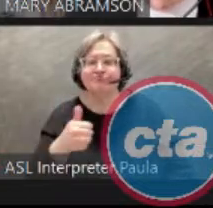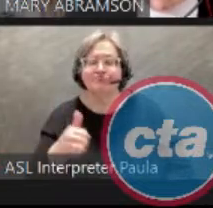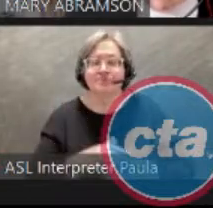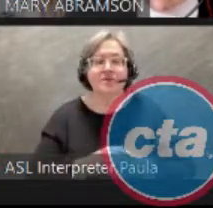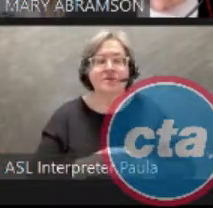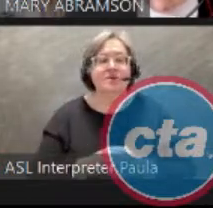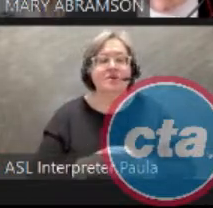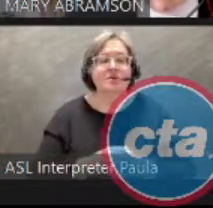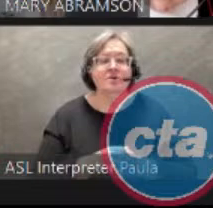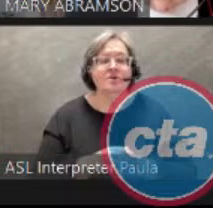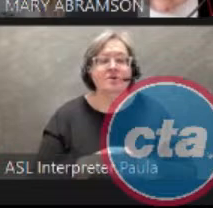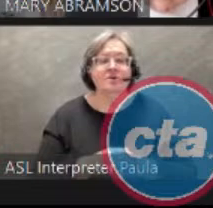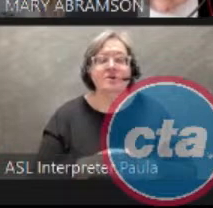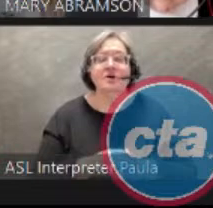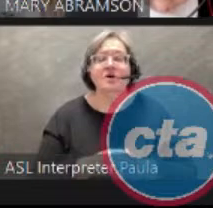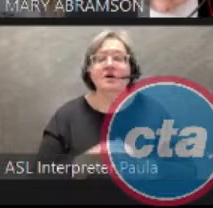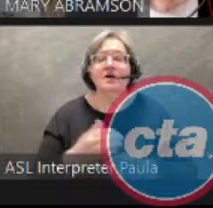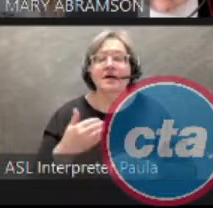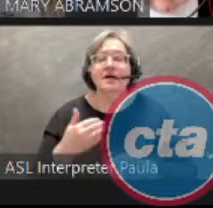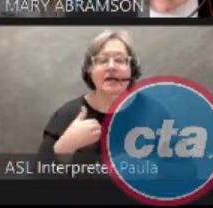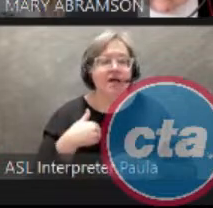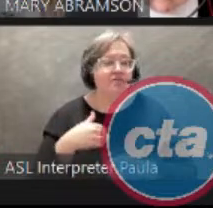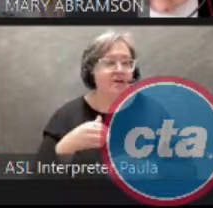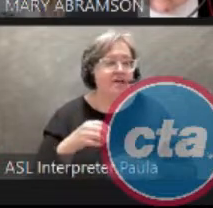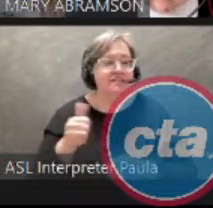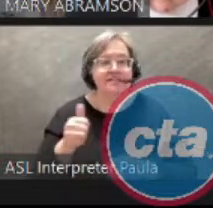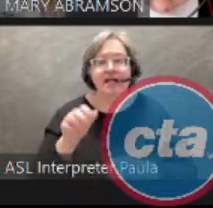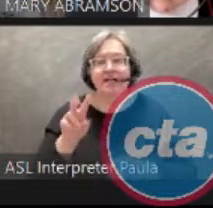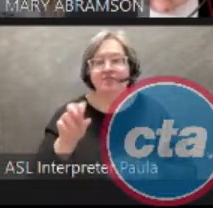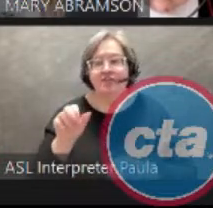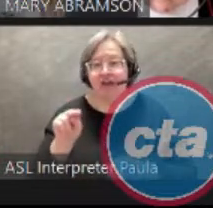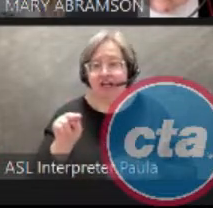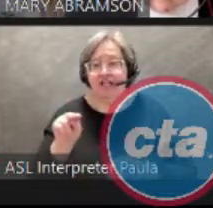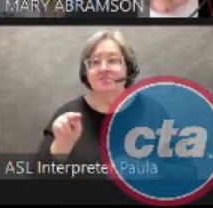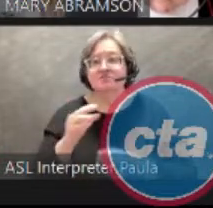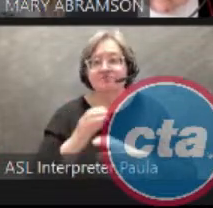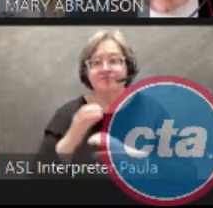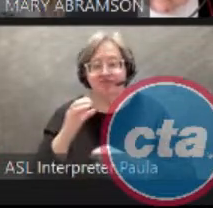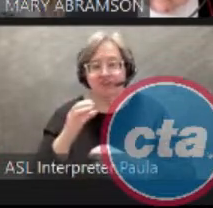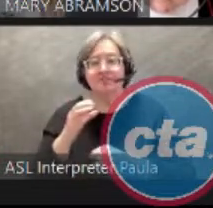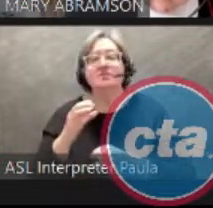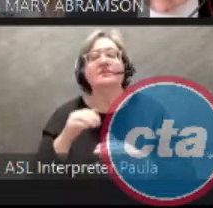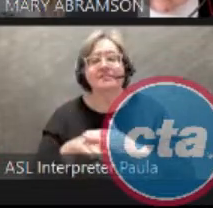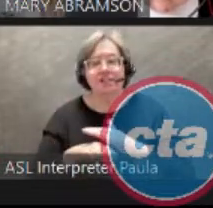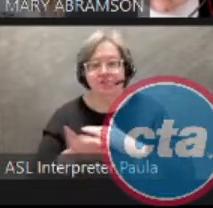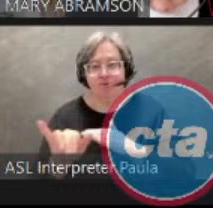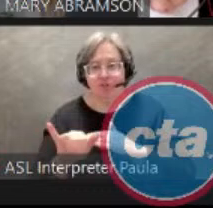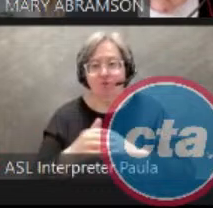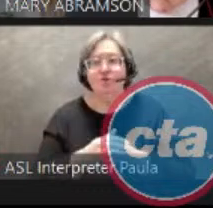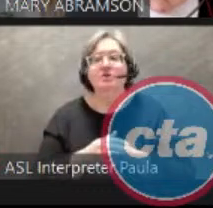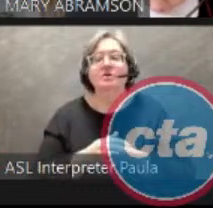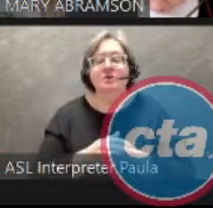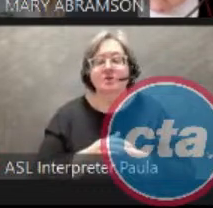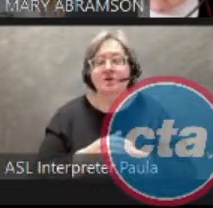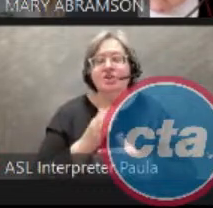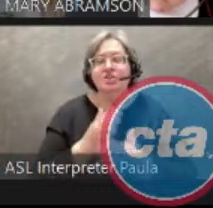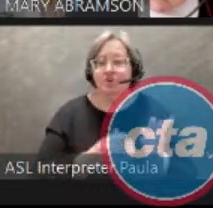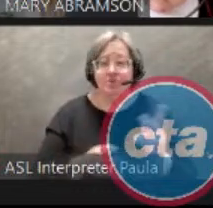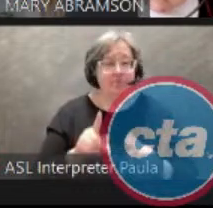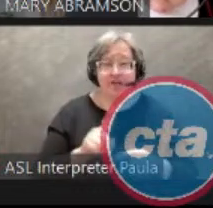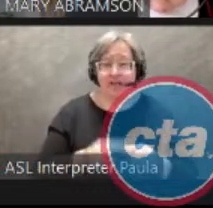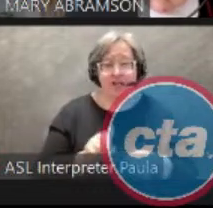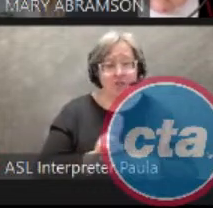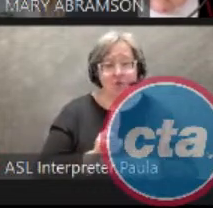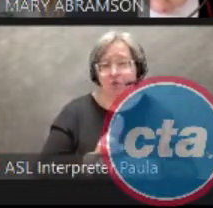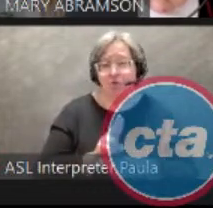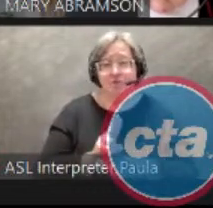have an additional 10 vans that are accessible that are part of our RFP process also, because we recognize there will be some people who cannot use the